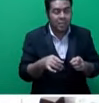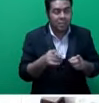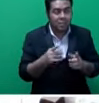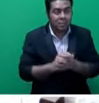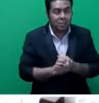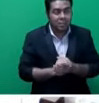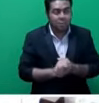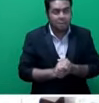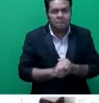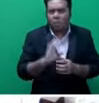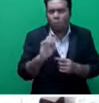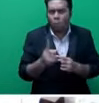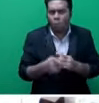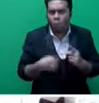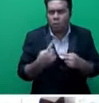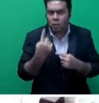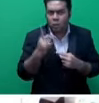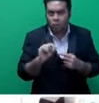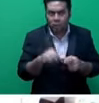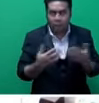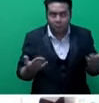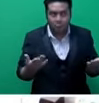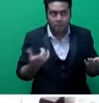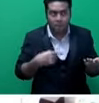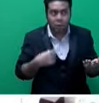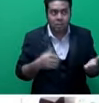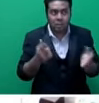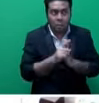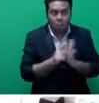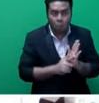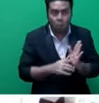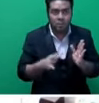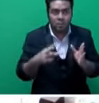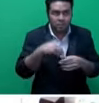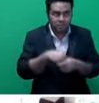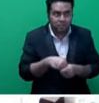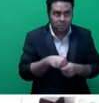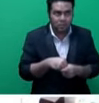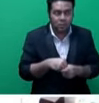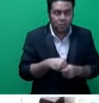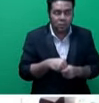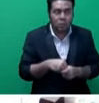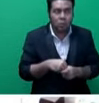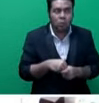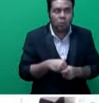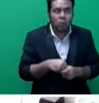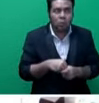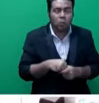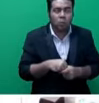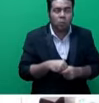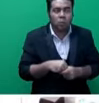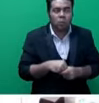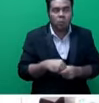say, well, they're only doing it now because the law has been put in place. We need to also try and curb any